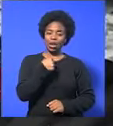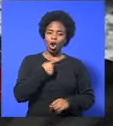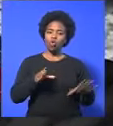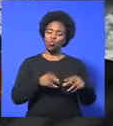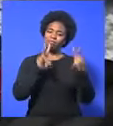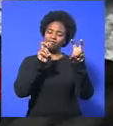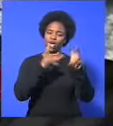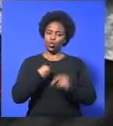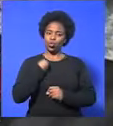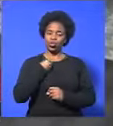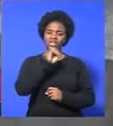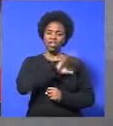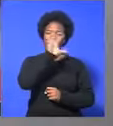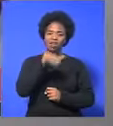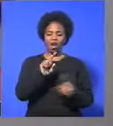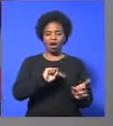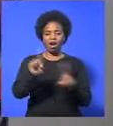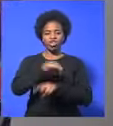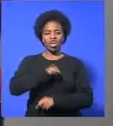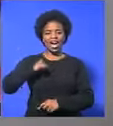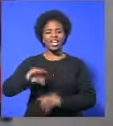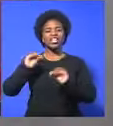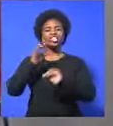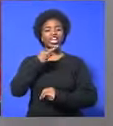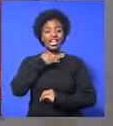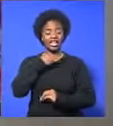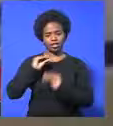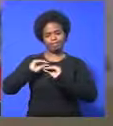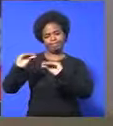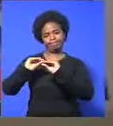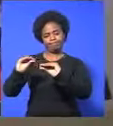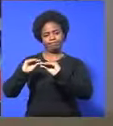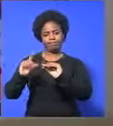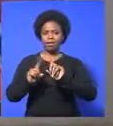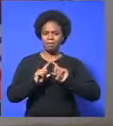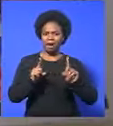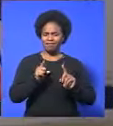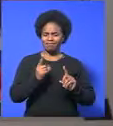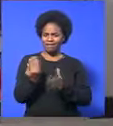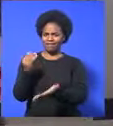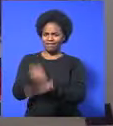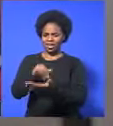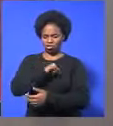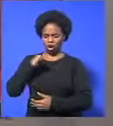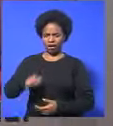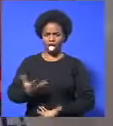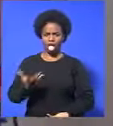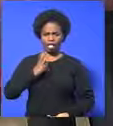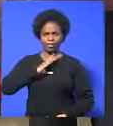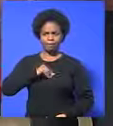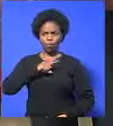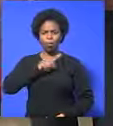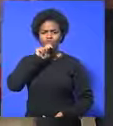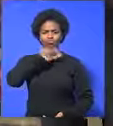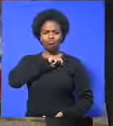group of young South Africans recruited to teach English in China. But that dream was shattered when